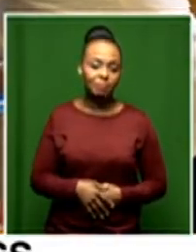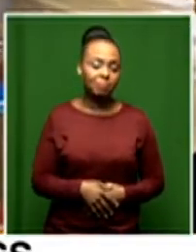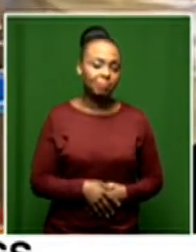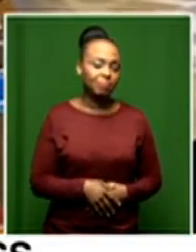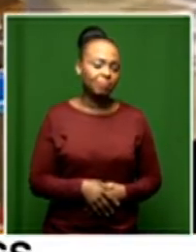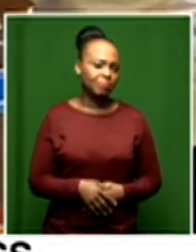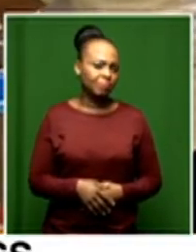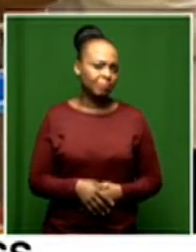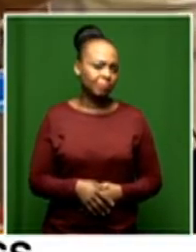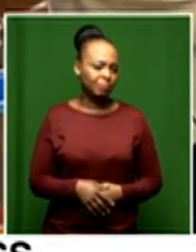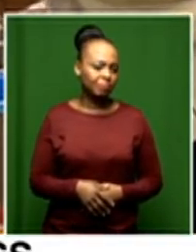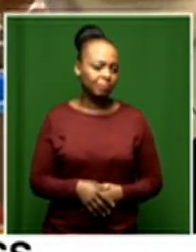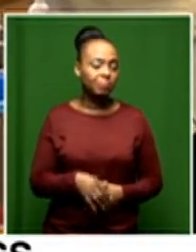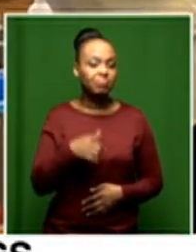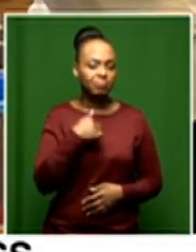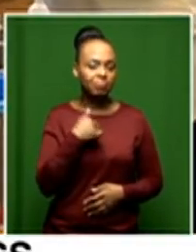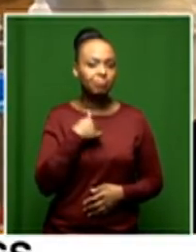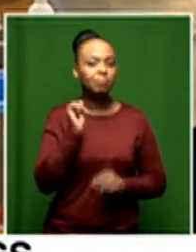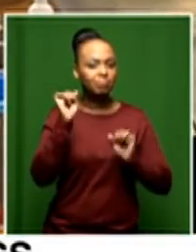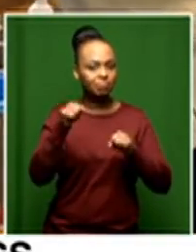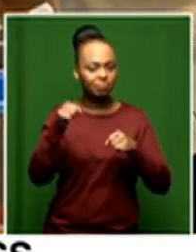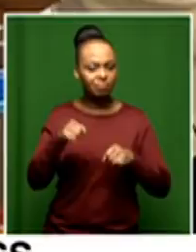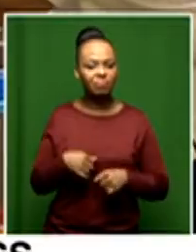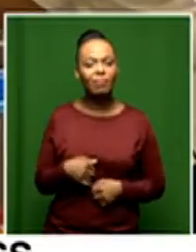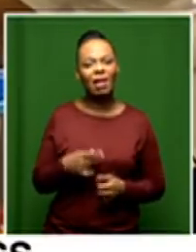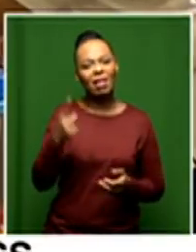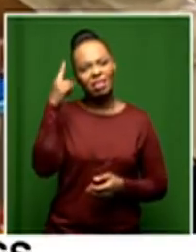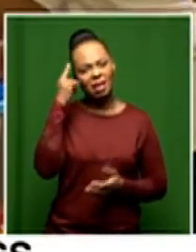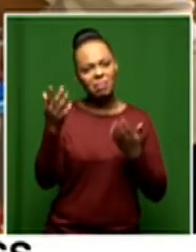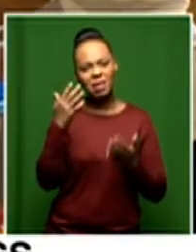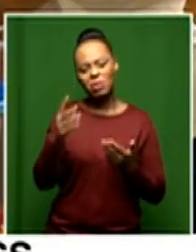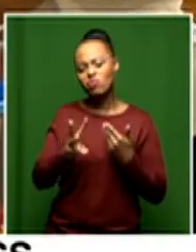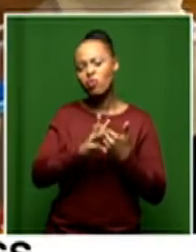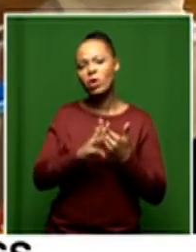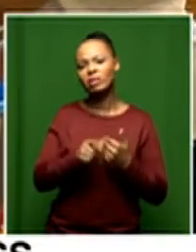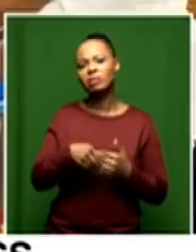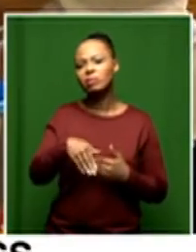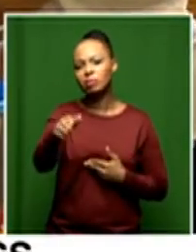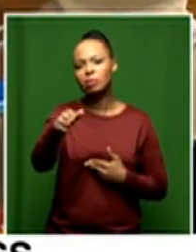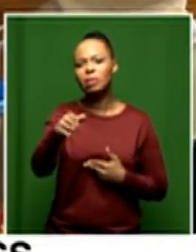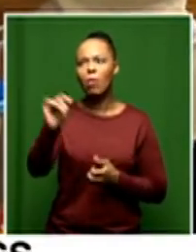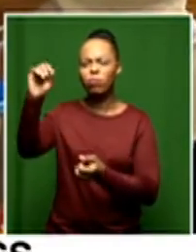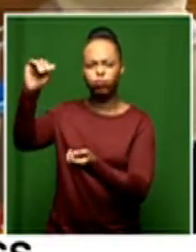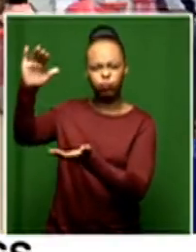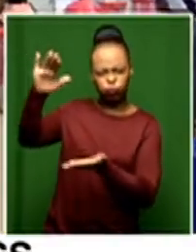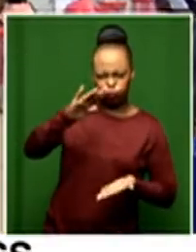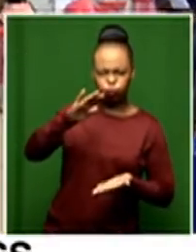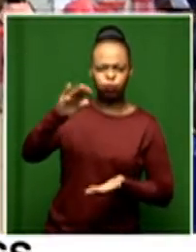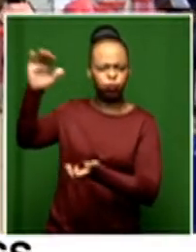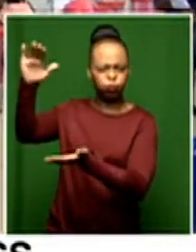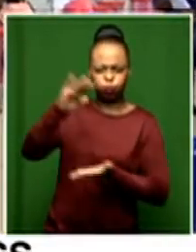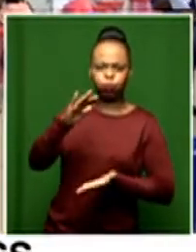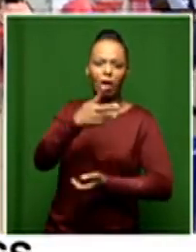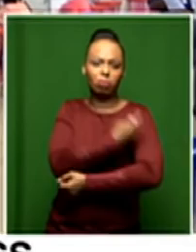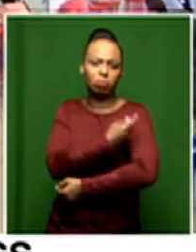Yeah, well, I personally expect is in the next few weeks the massive rollout will start, especially when one